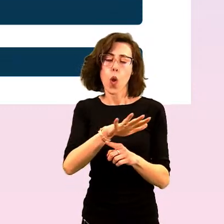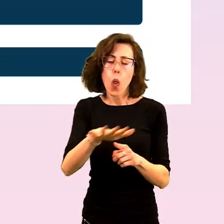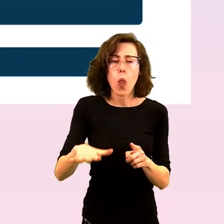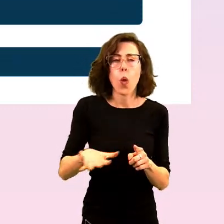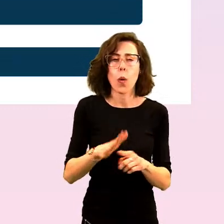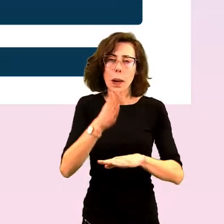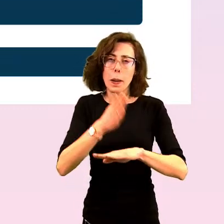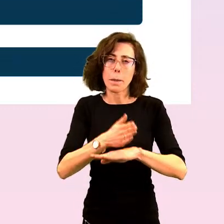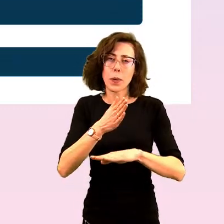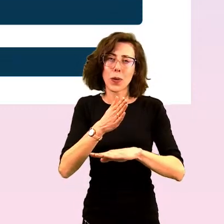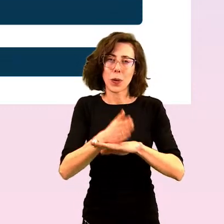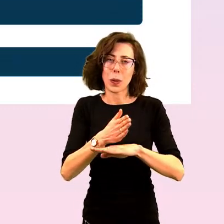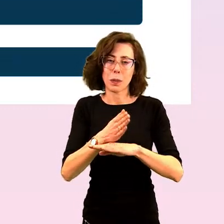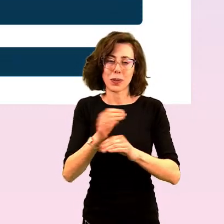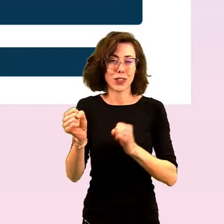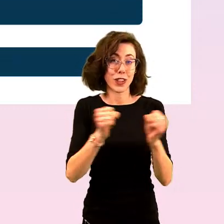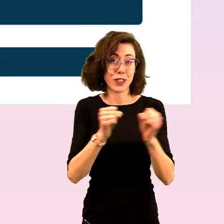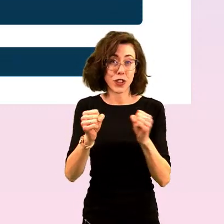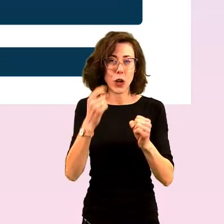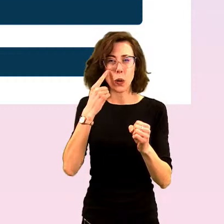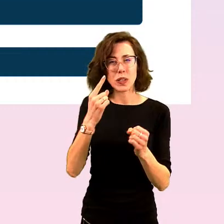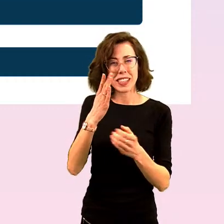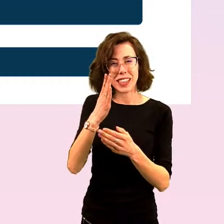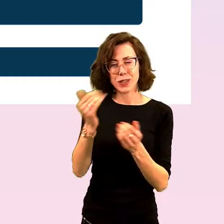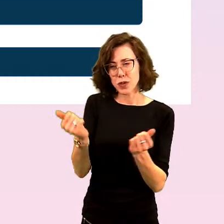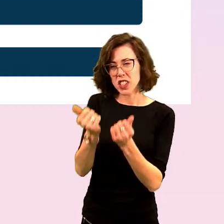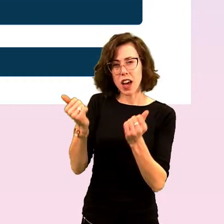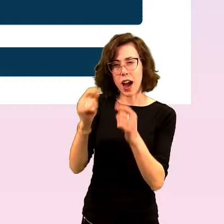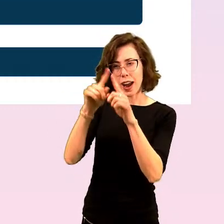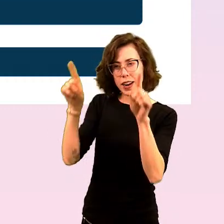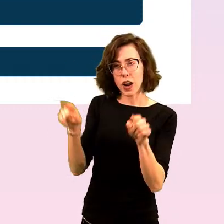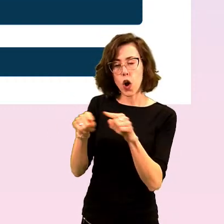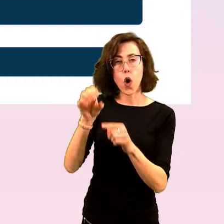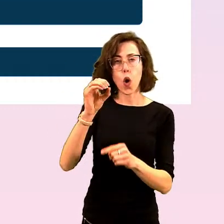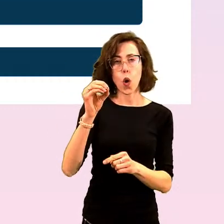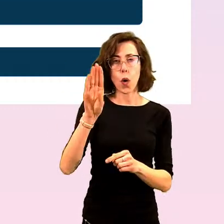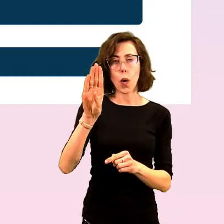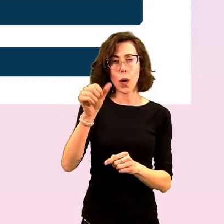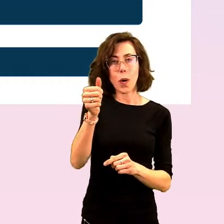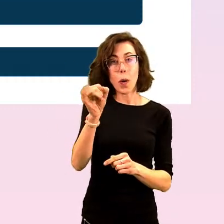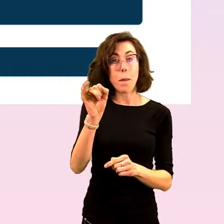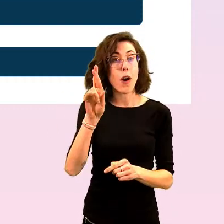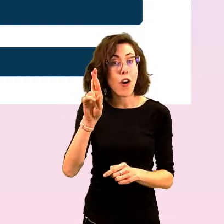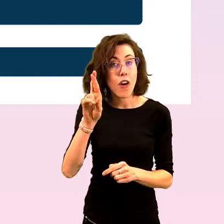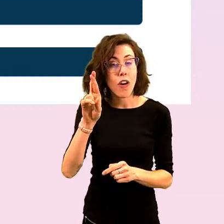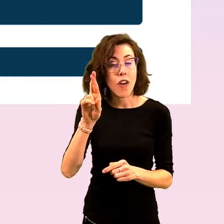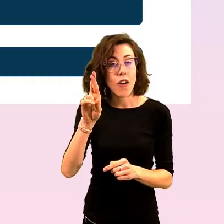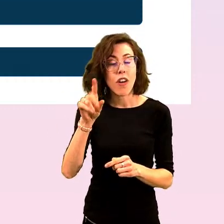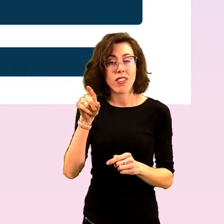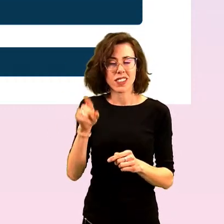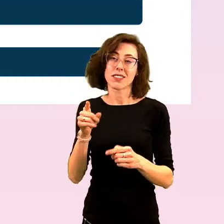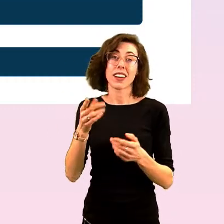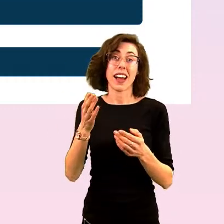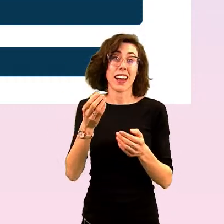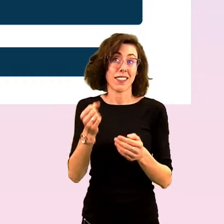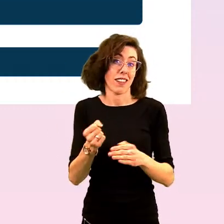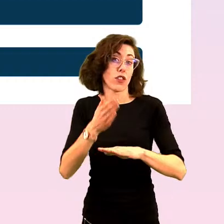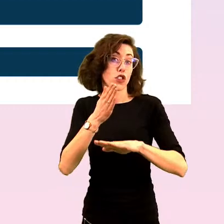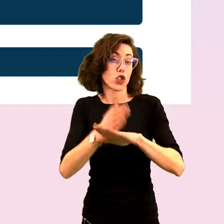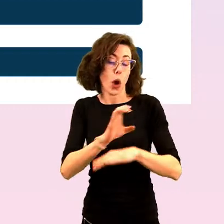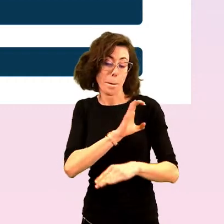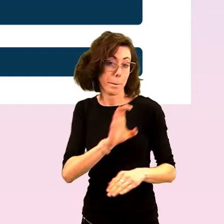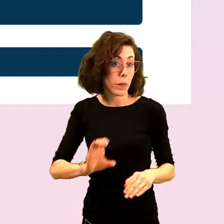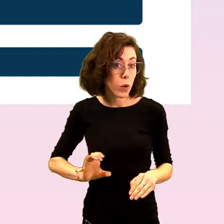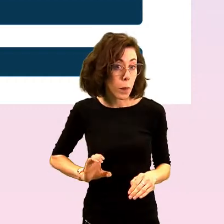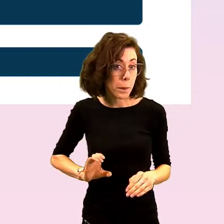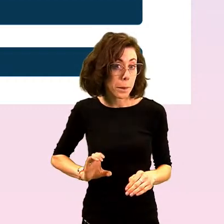the Uber sign that you might see somewhere as part of the local development companies. They have jobs clubs, and they offer some very